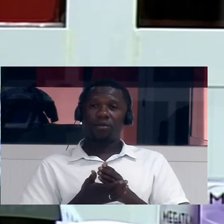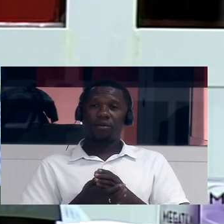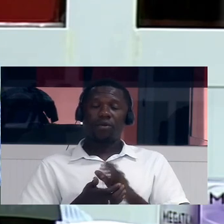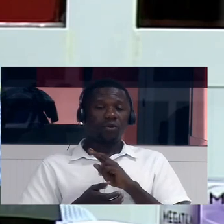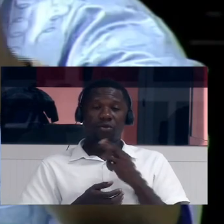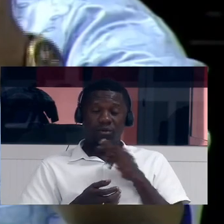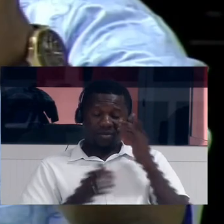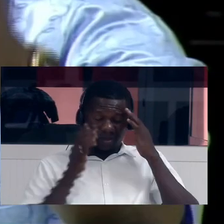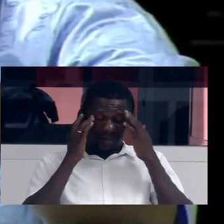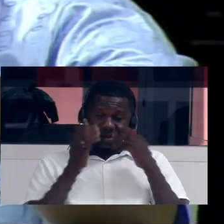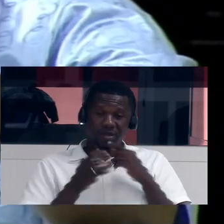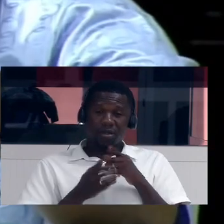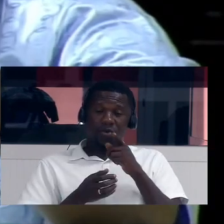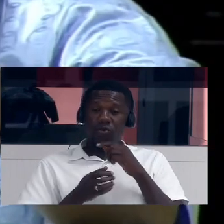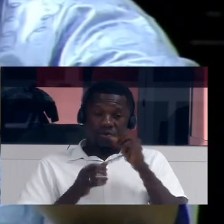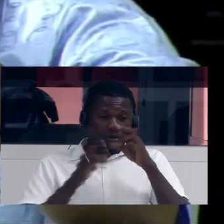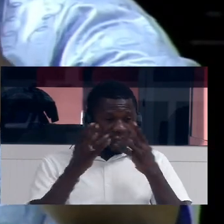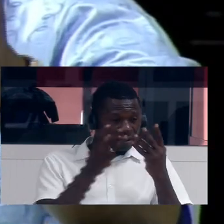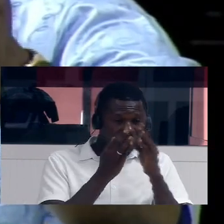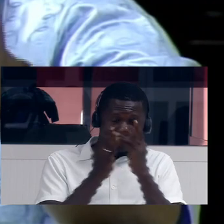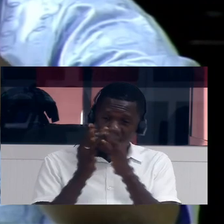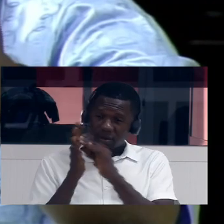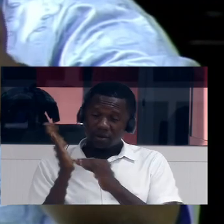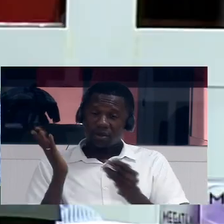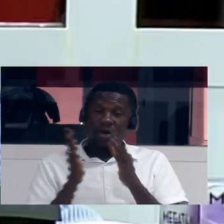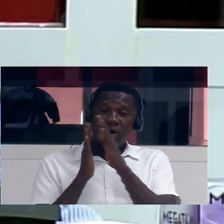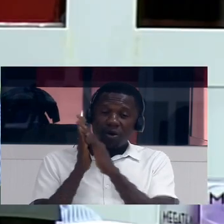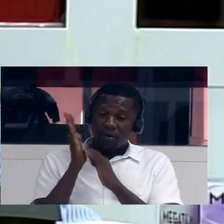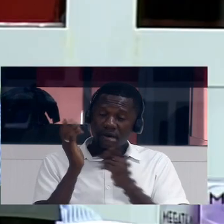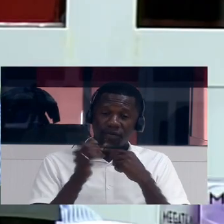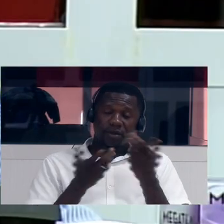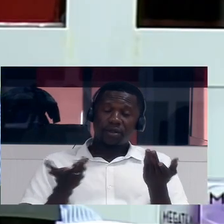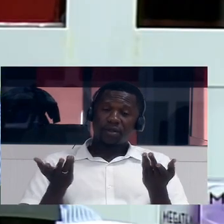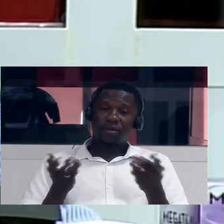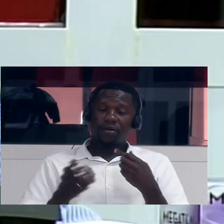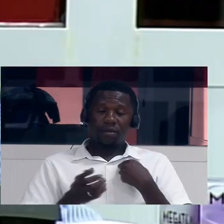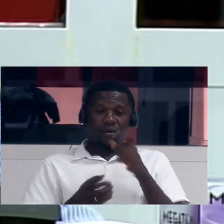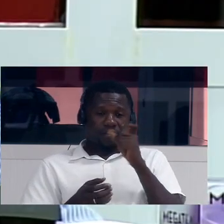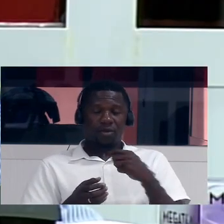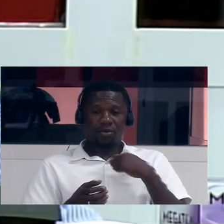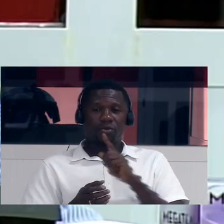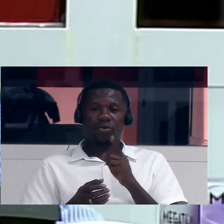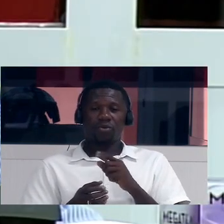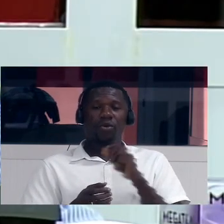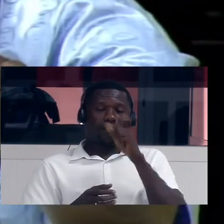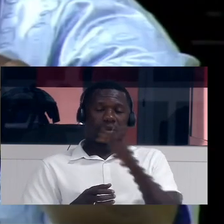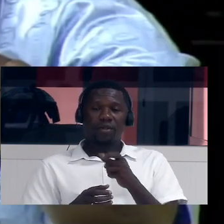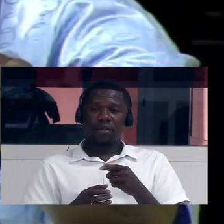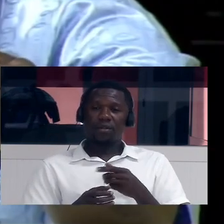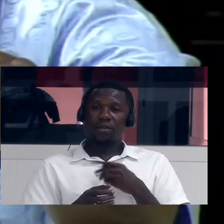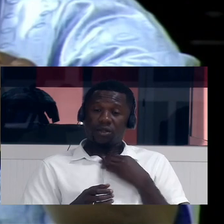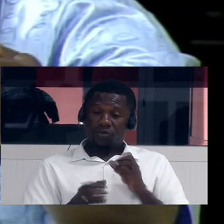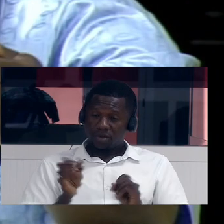guessing. Did you do the audit of their ammunition? I did personally did not. Somebody has had. Did you